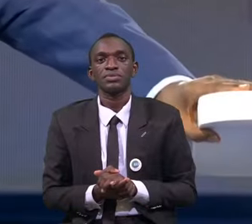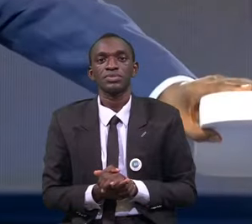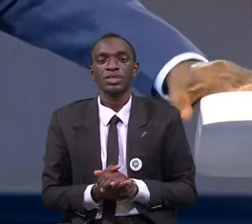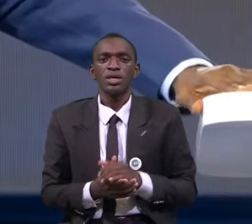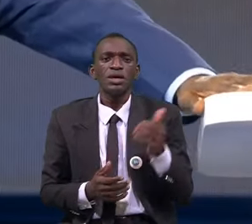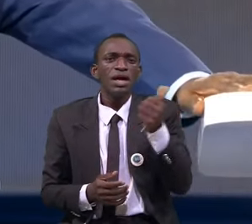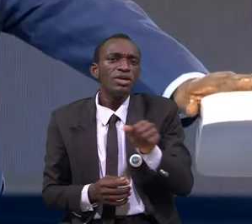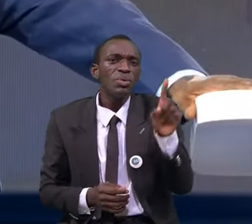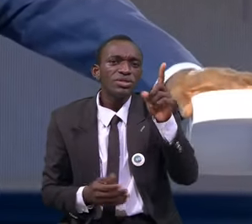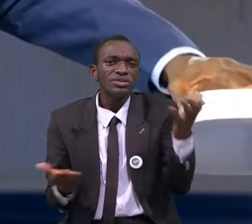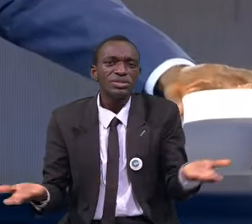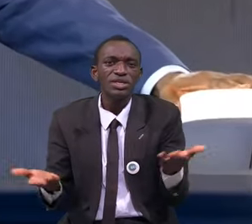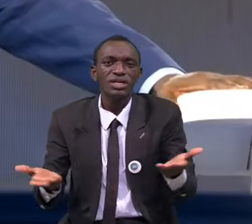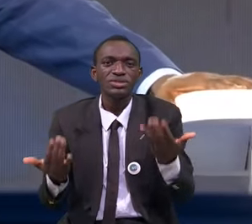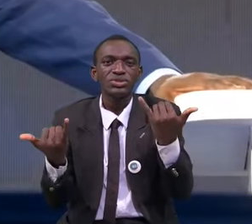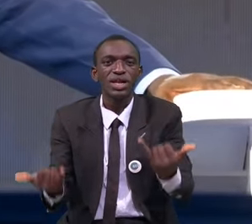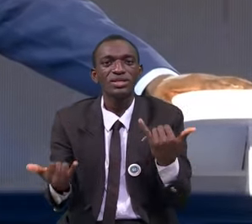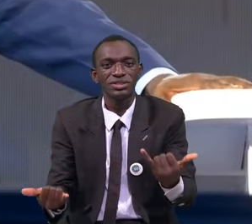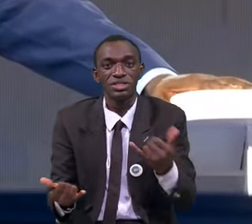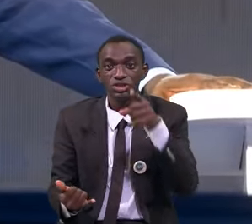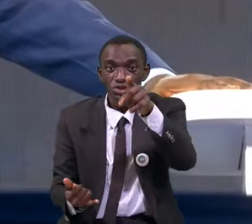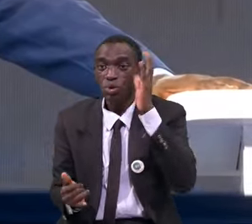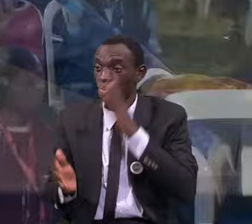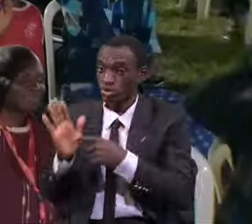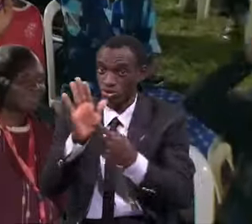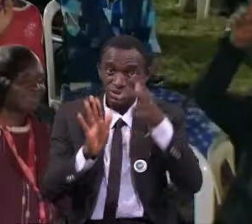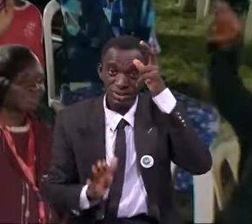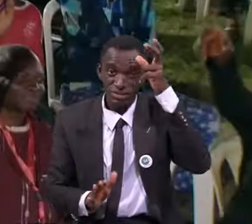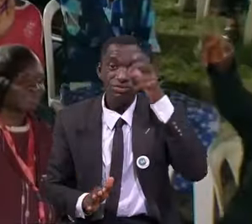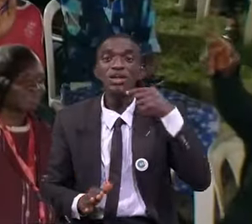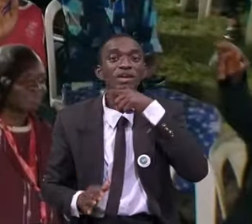Anybody there tonight that will prove the devil a liar?